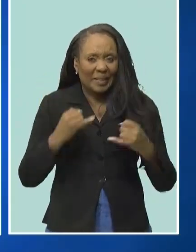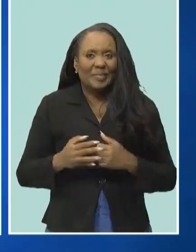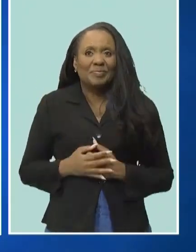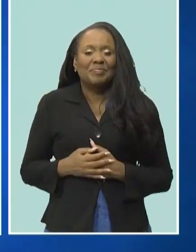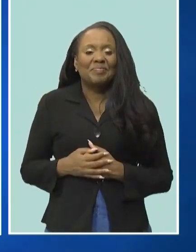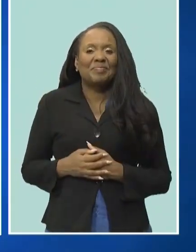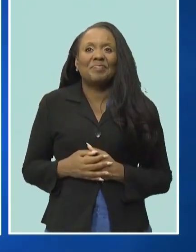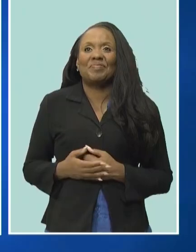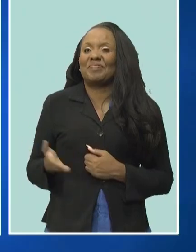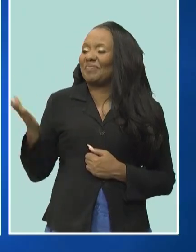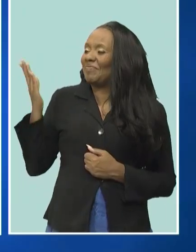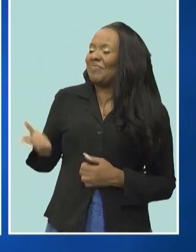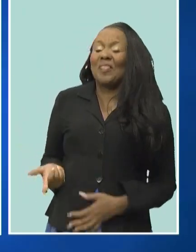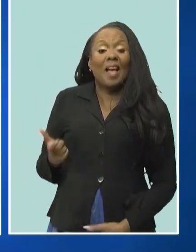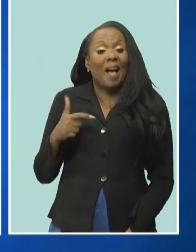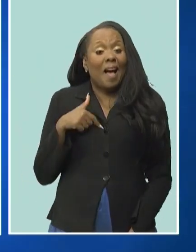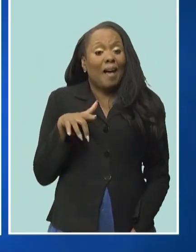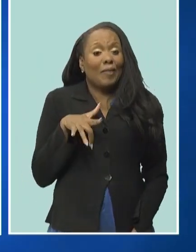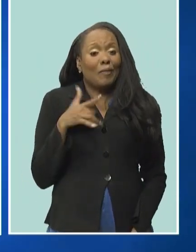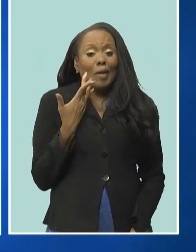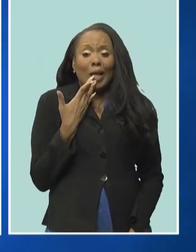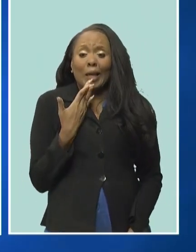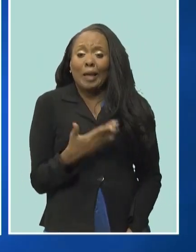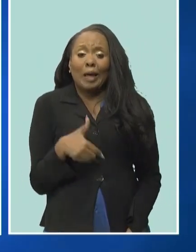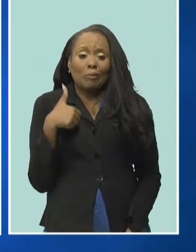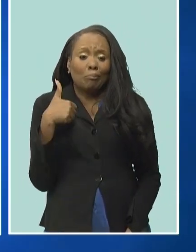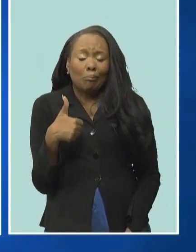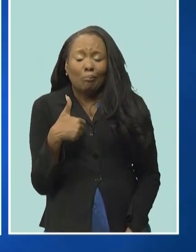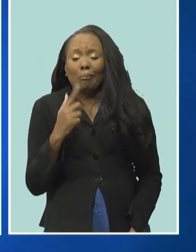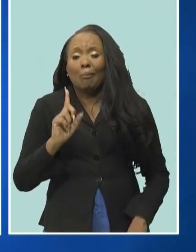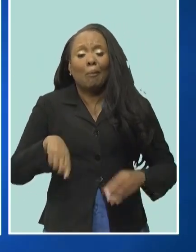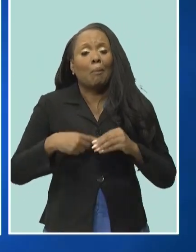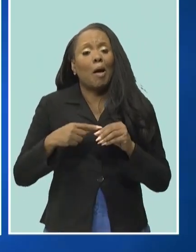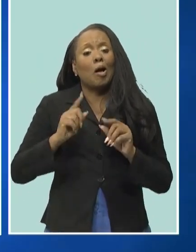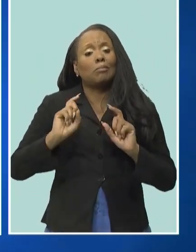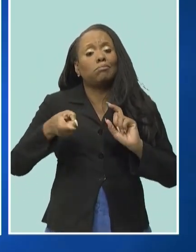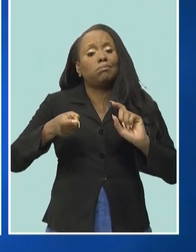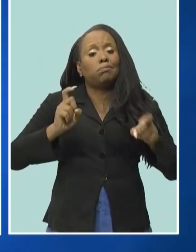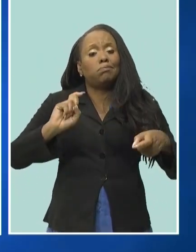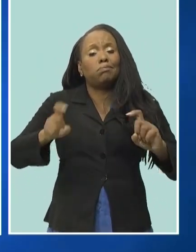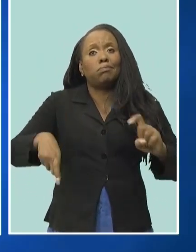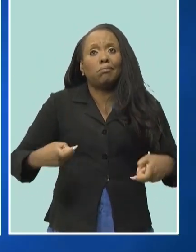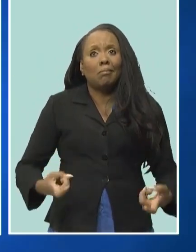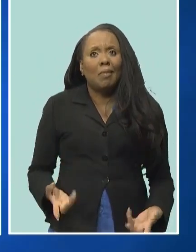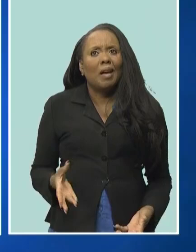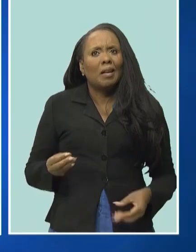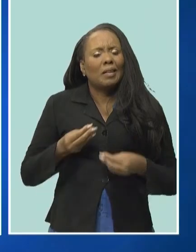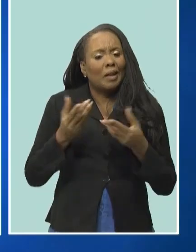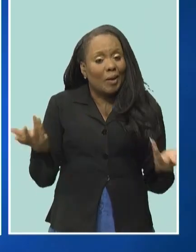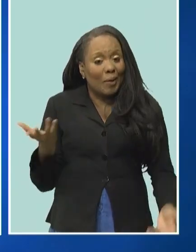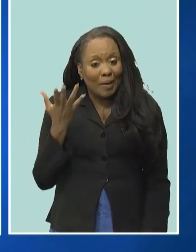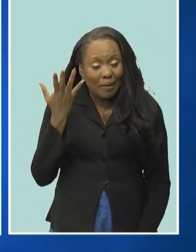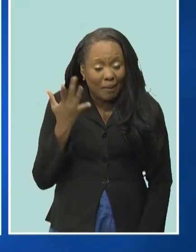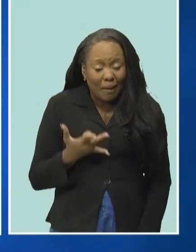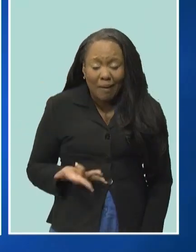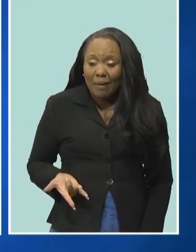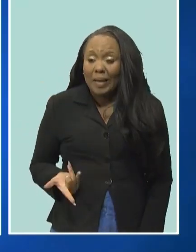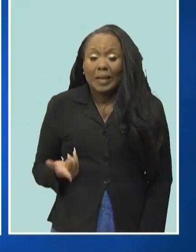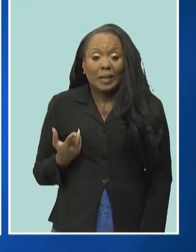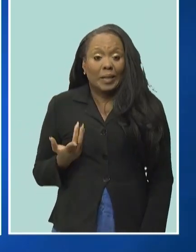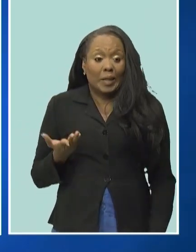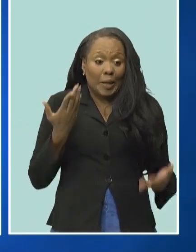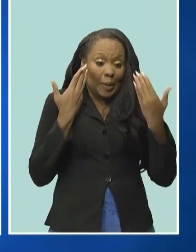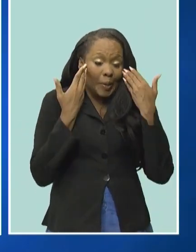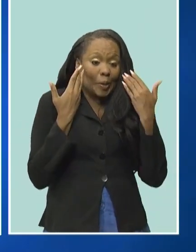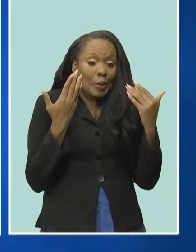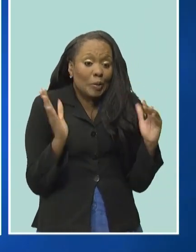I feel good about giving to others in need and donating because you do not know what